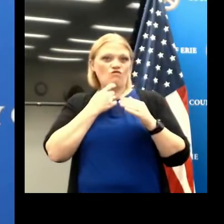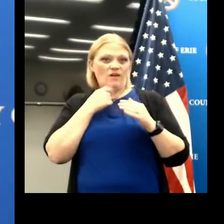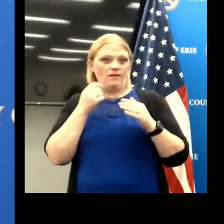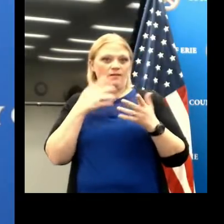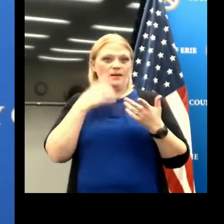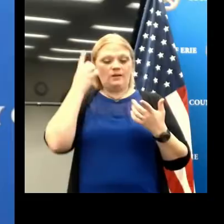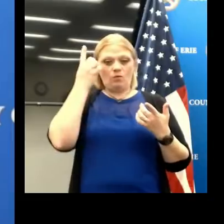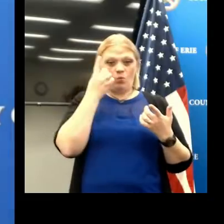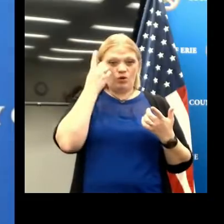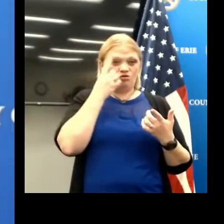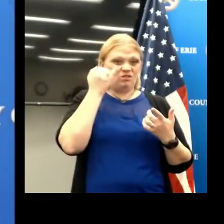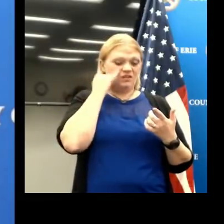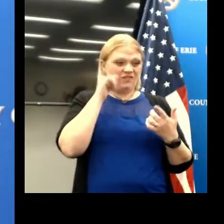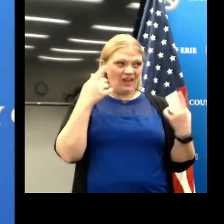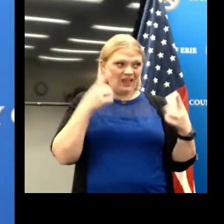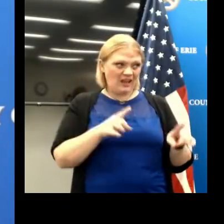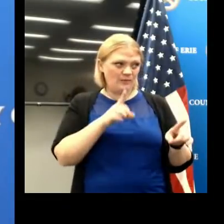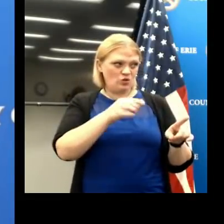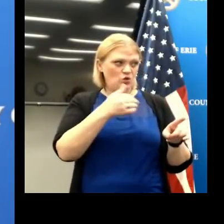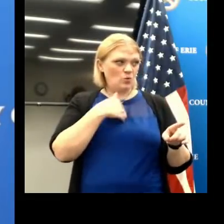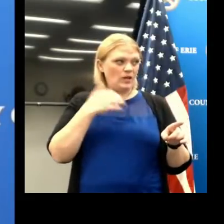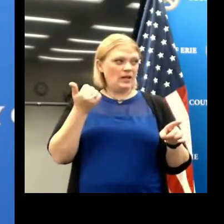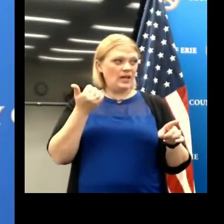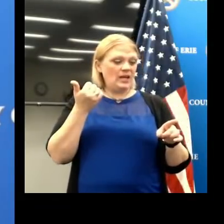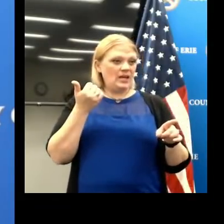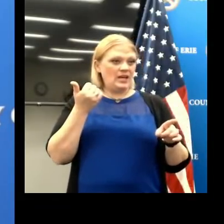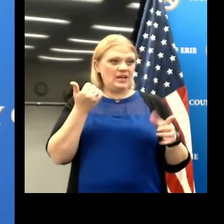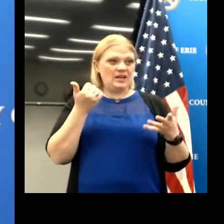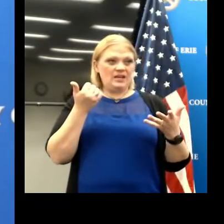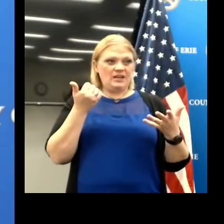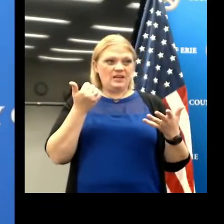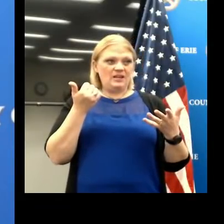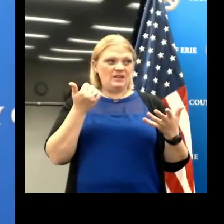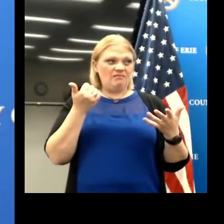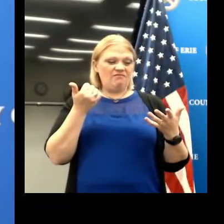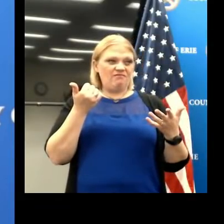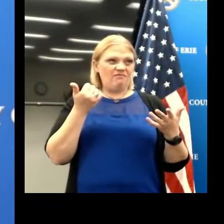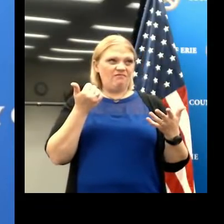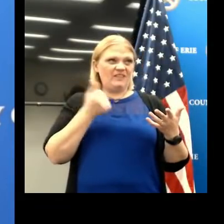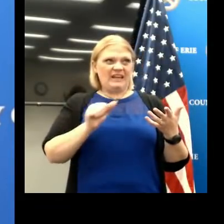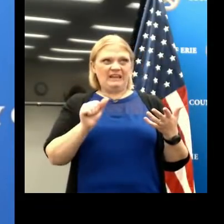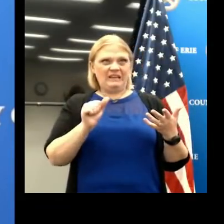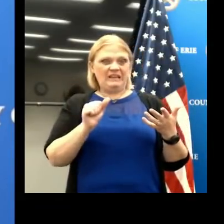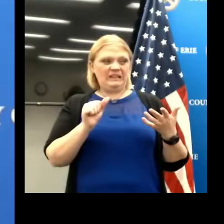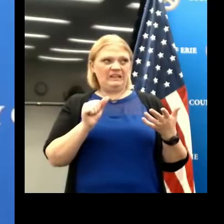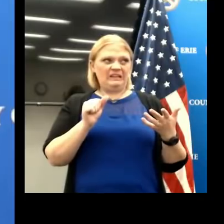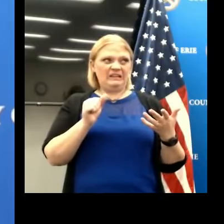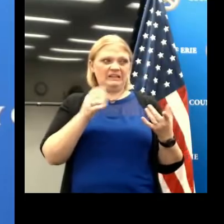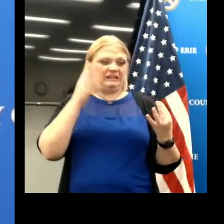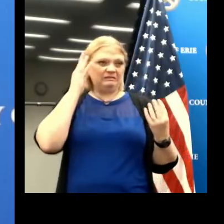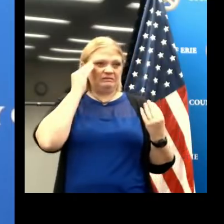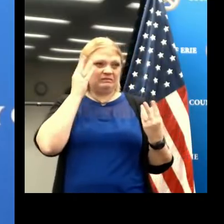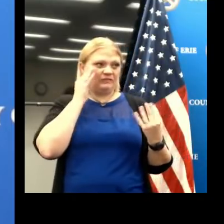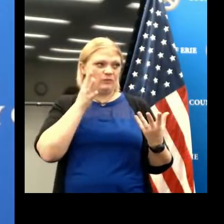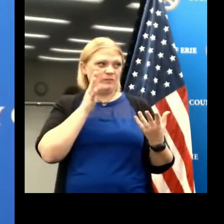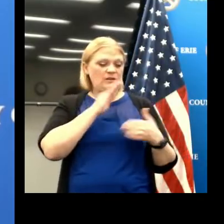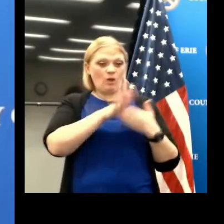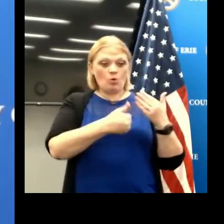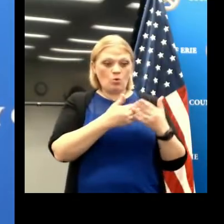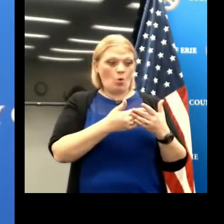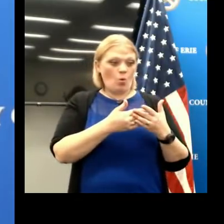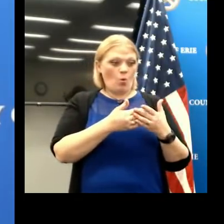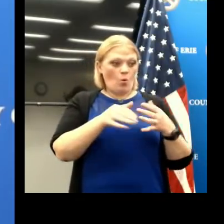I'm wondering, if that happens, do you have any sense as to how that would occur? Would the entire yellow region move forward to